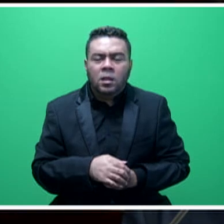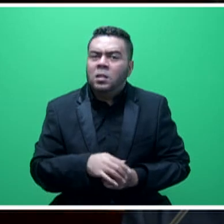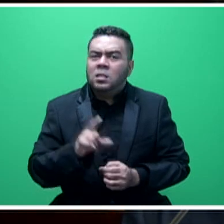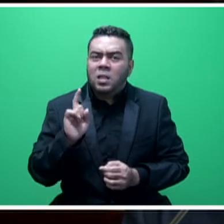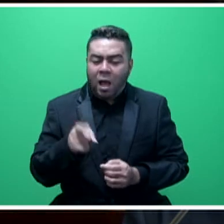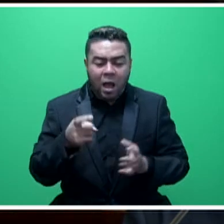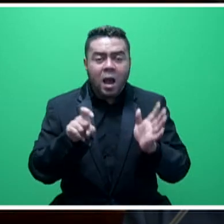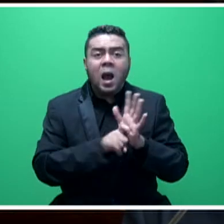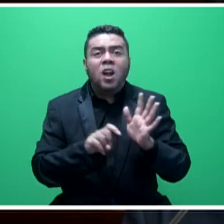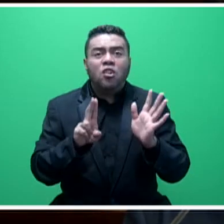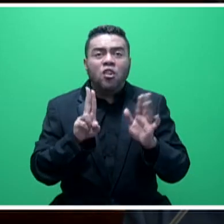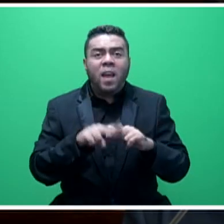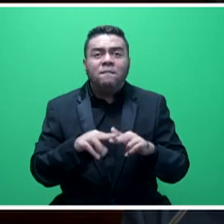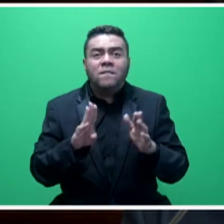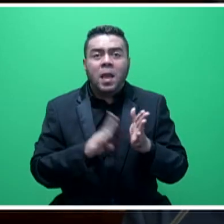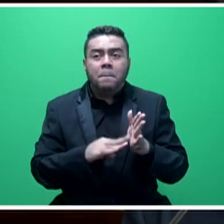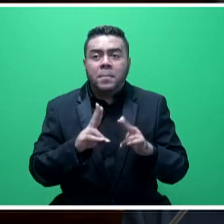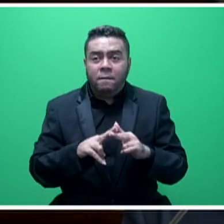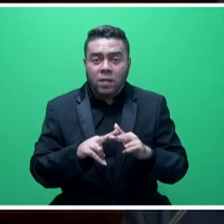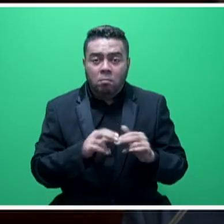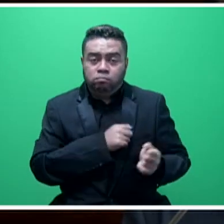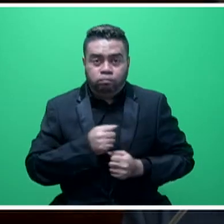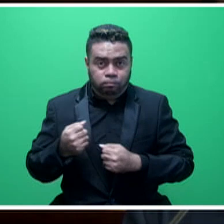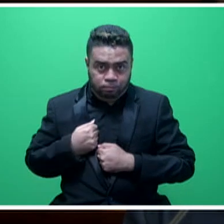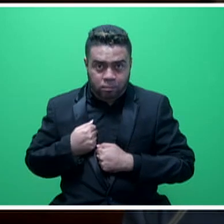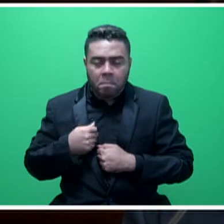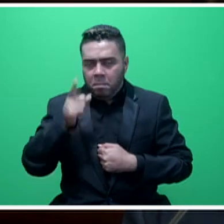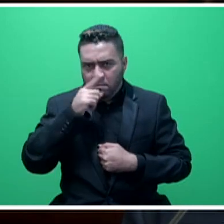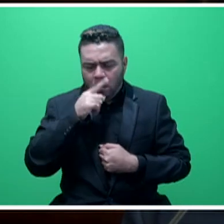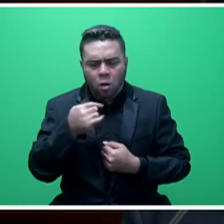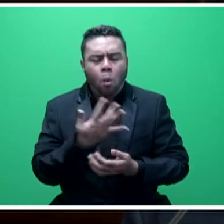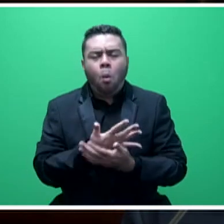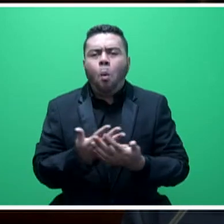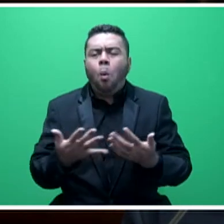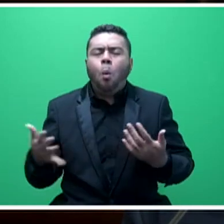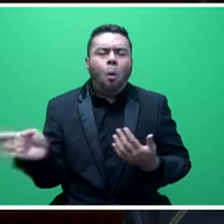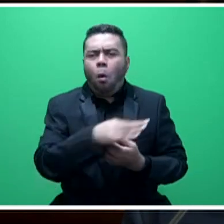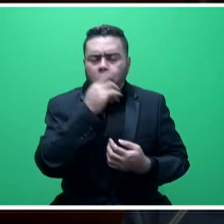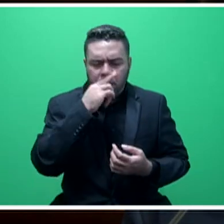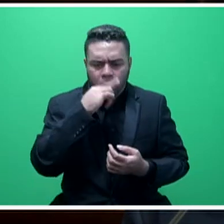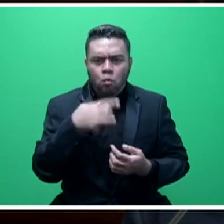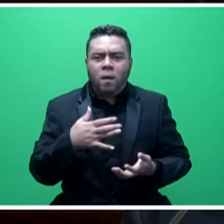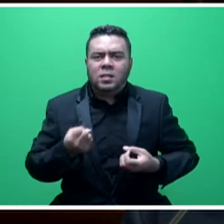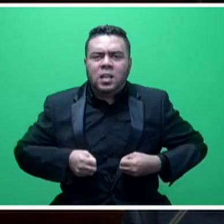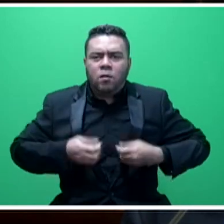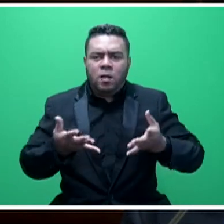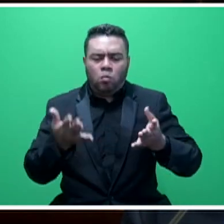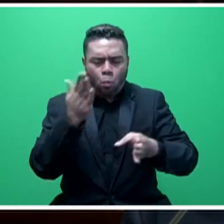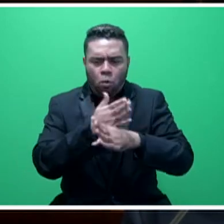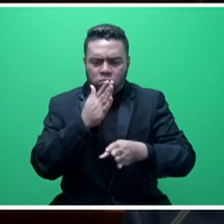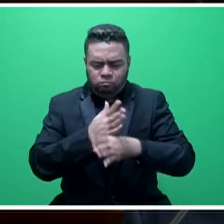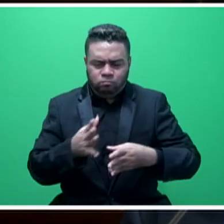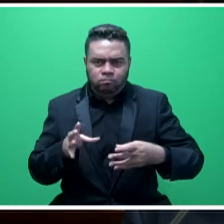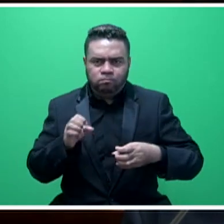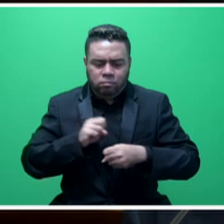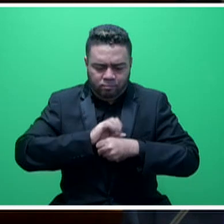RFMF personnel, our frontliners, and every Fijian that has sacrificed and helped our nation combat the